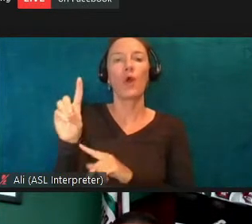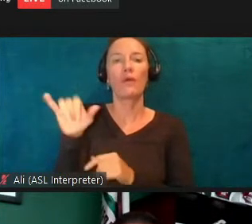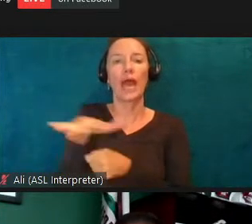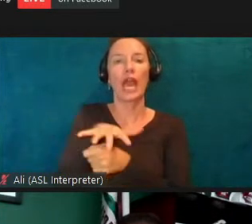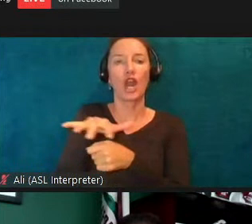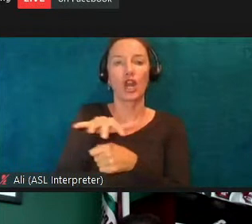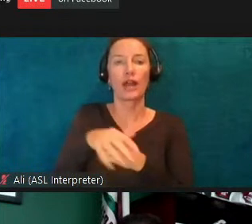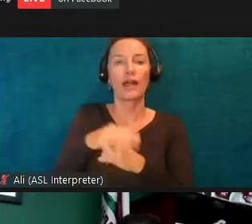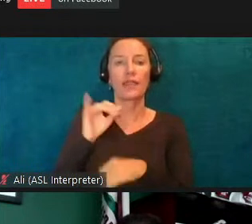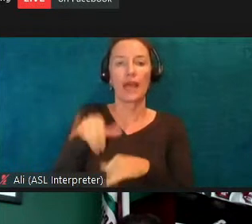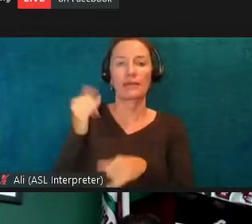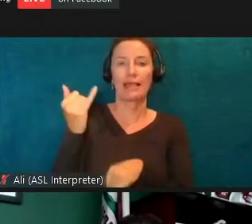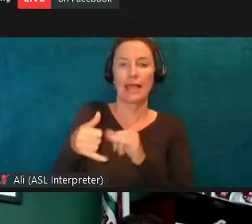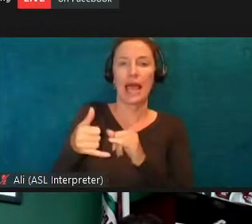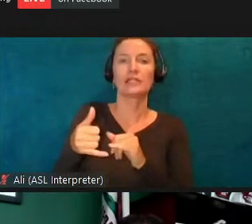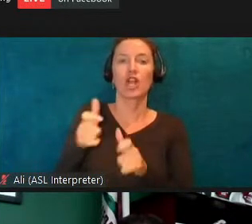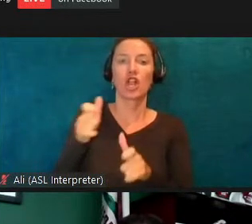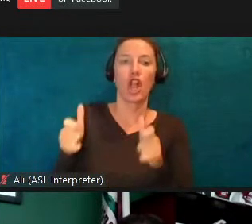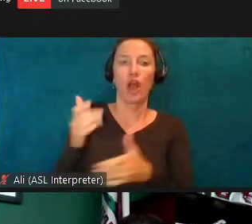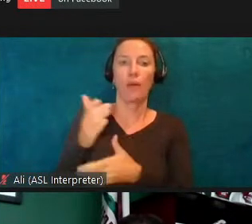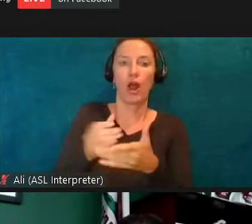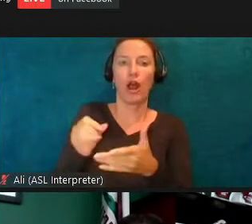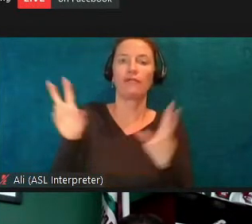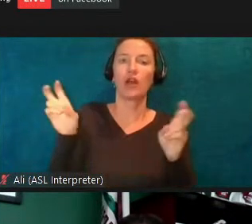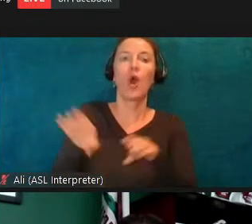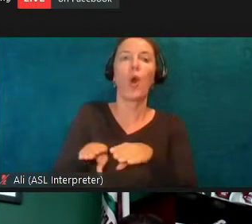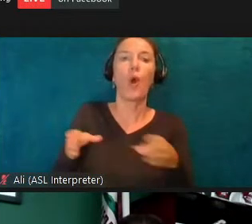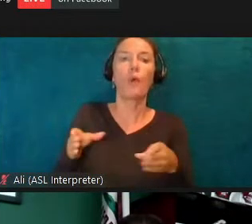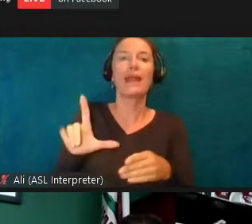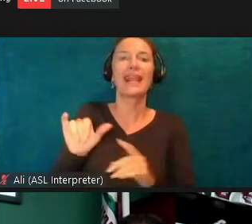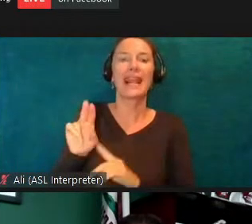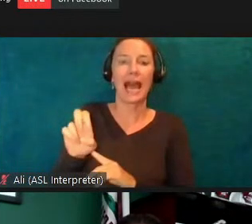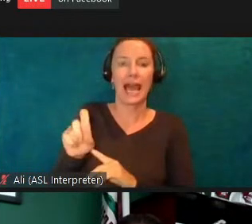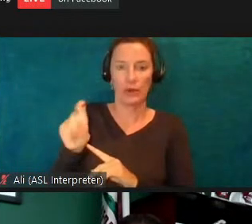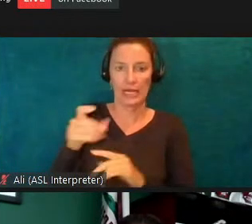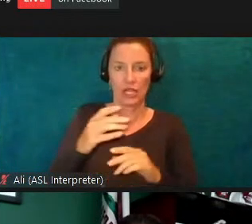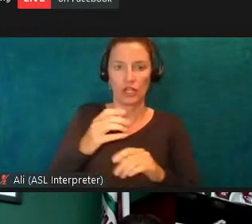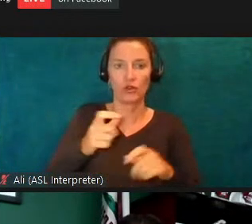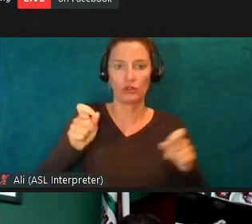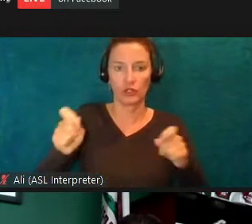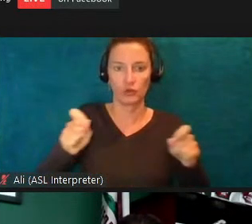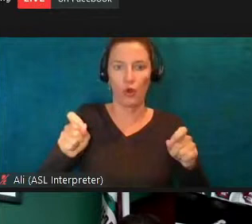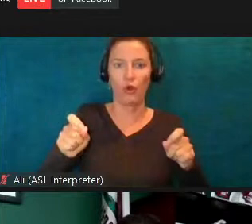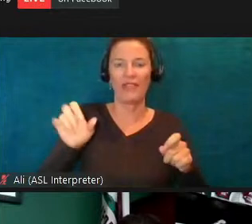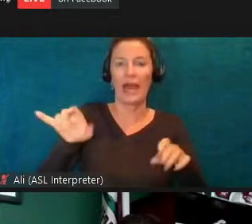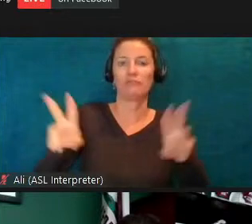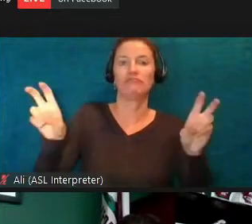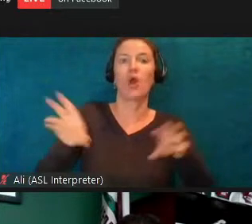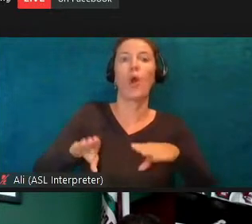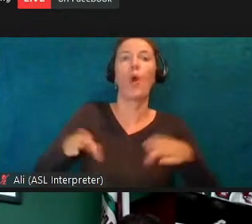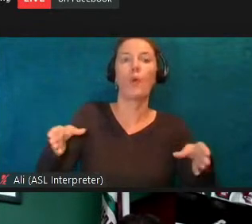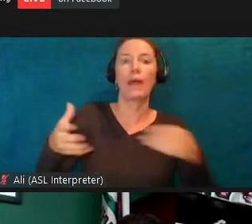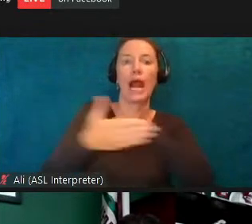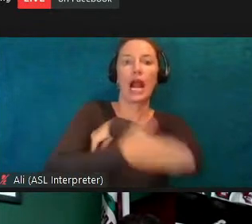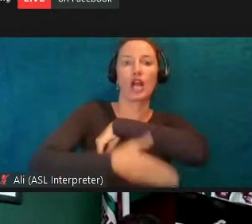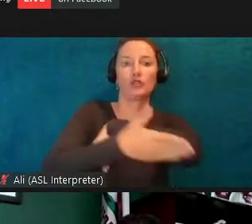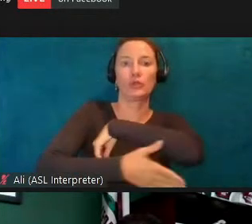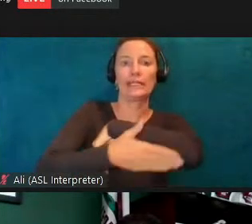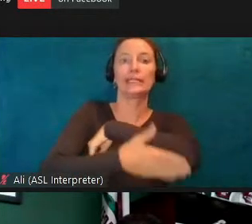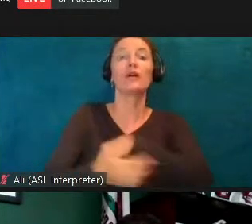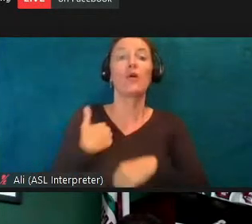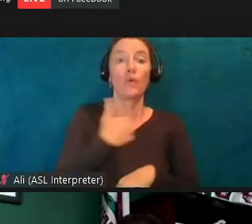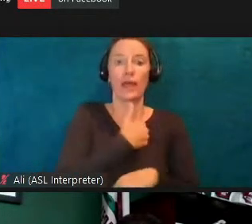large portion of open line that we've got to button up in the open country. We've got a lot of work left to do, obviously, here on the east